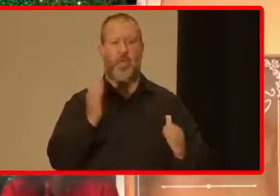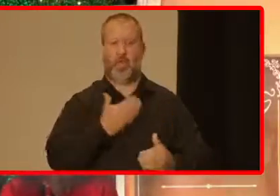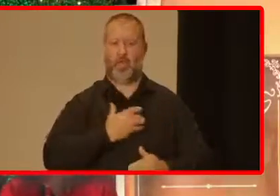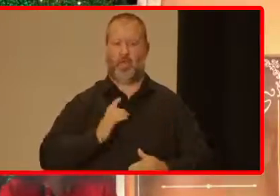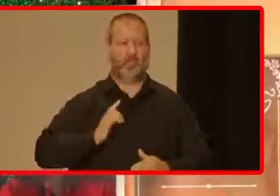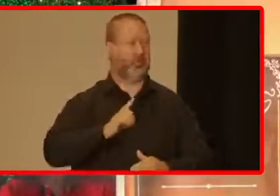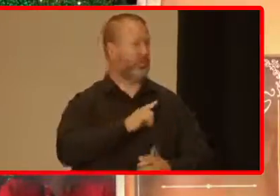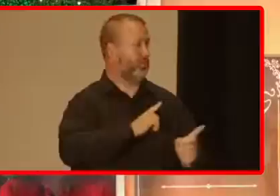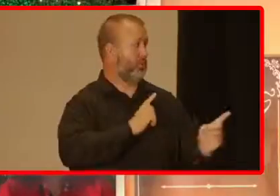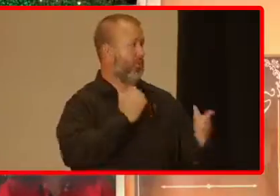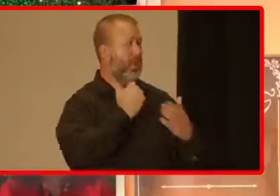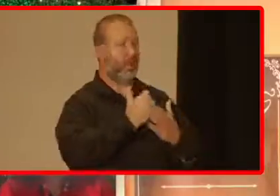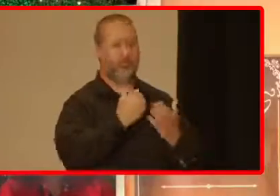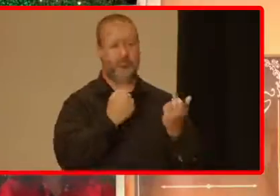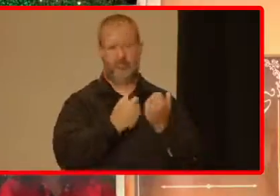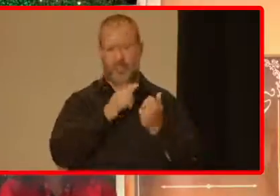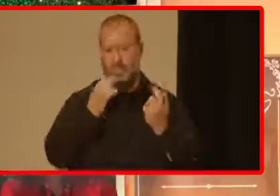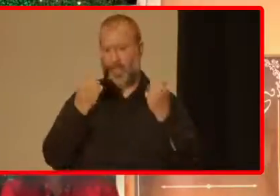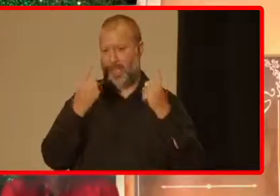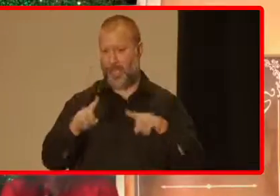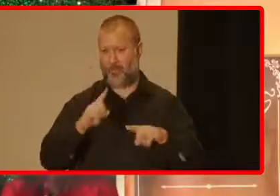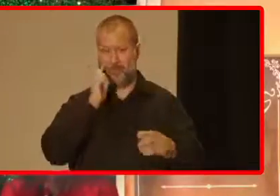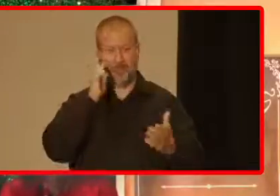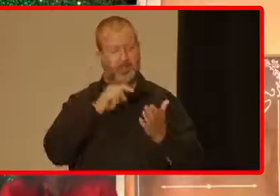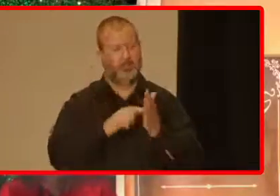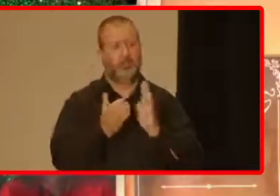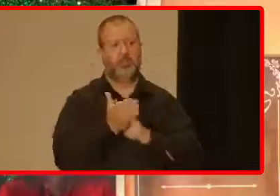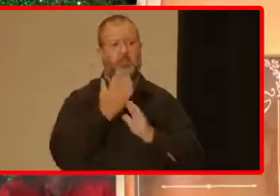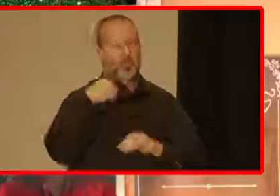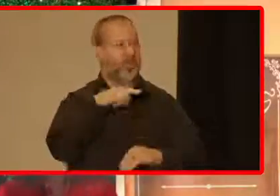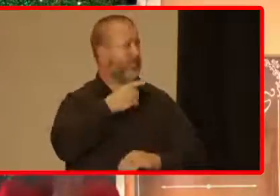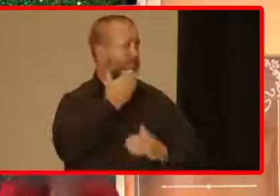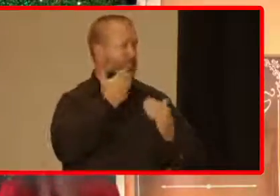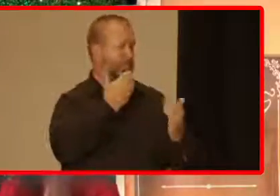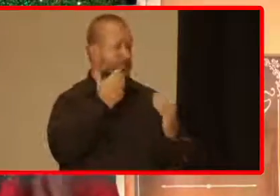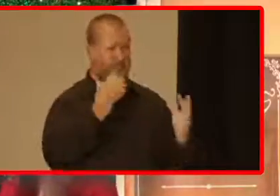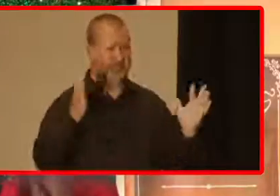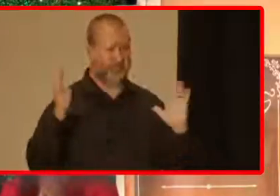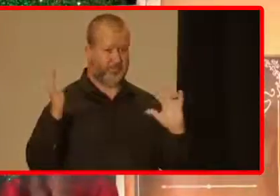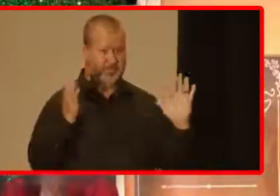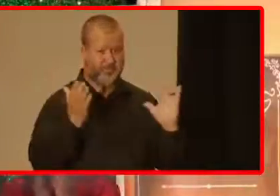that helps support and make that happen. And they deserve a lot of recognition for that.